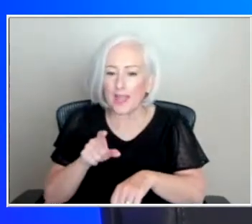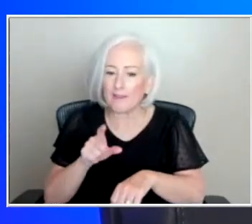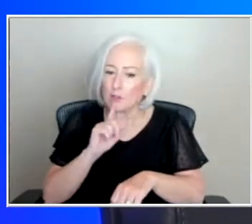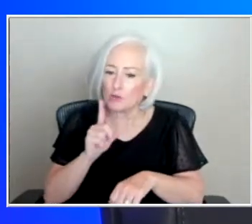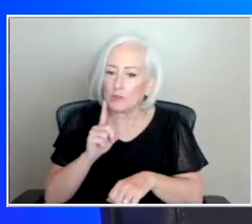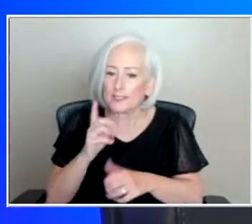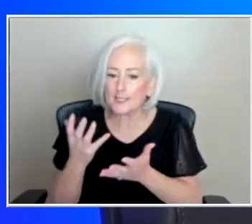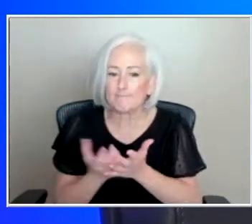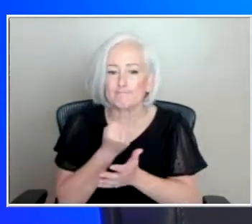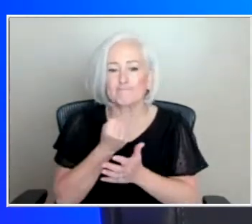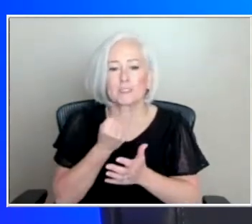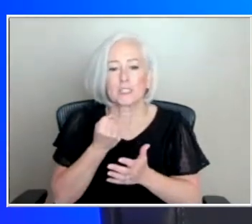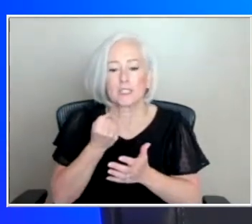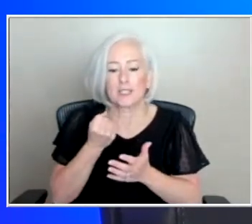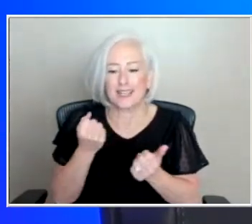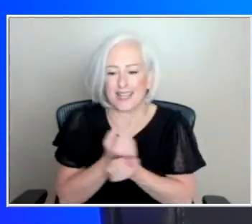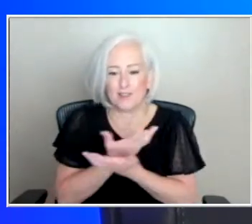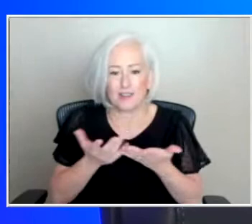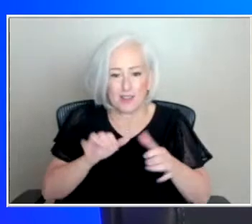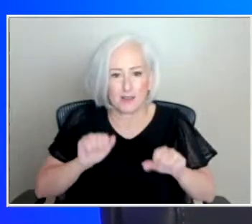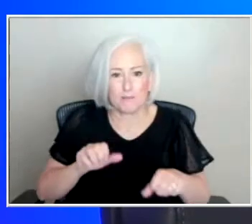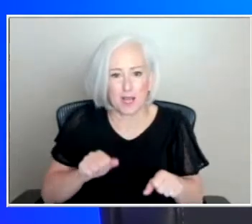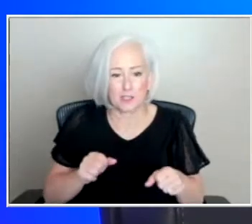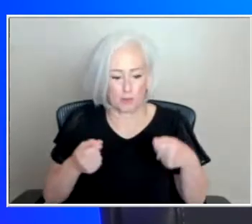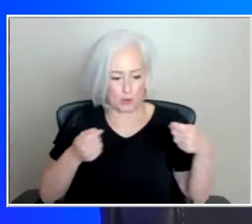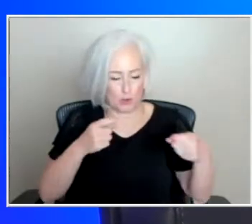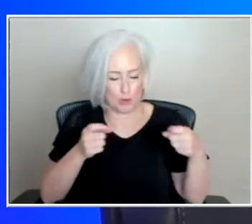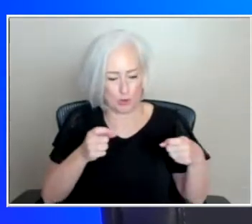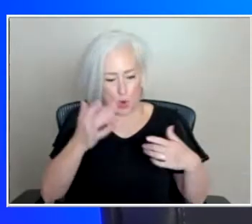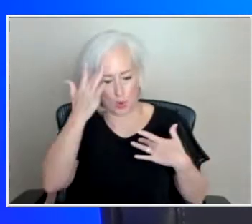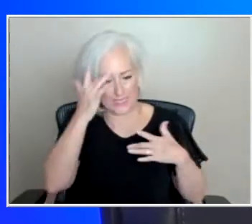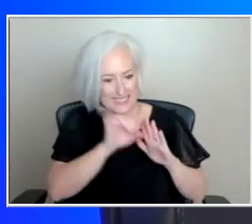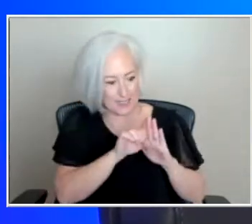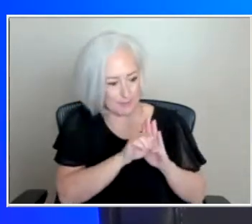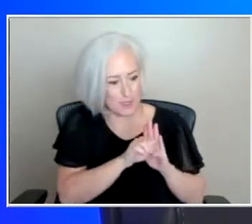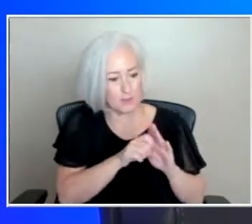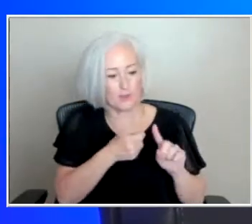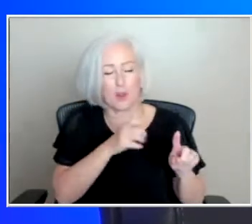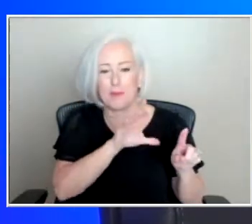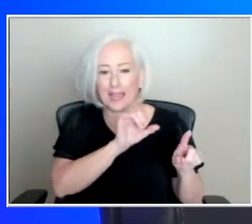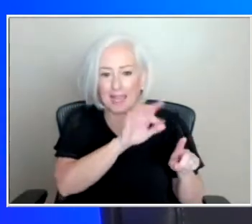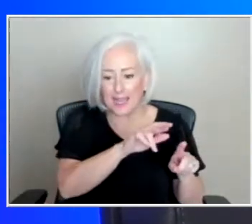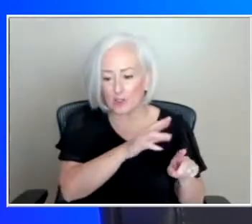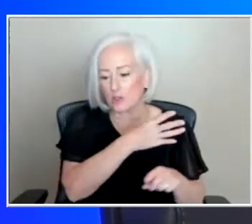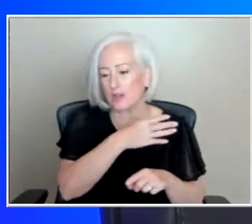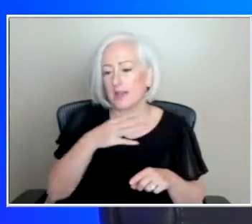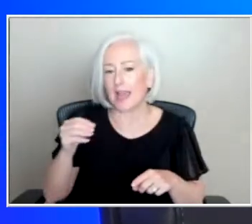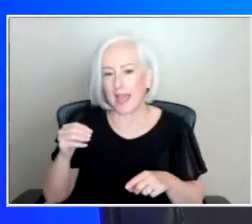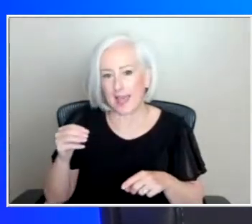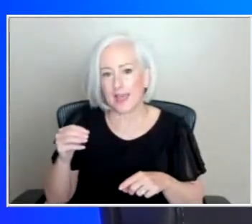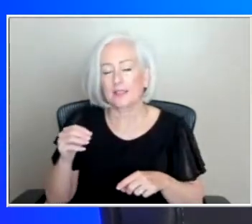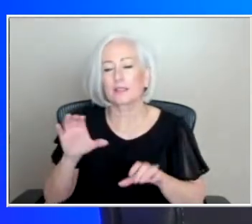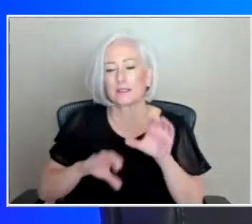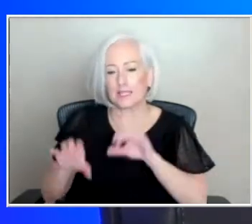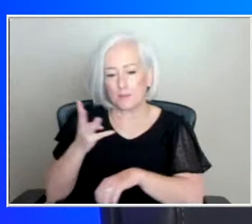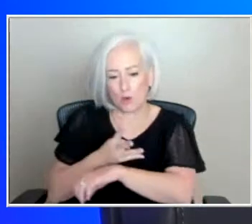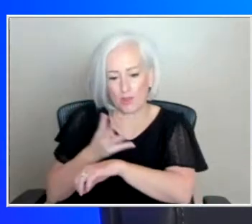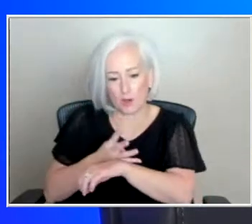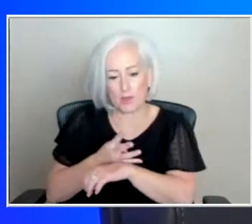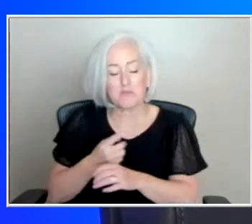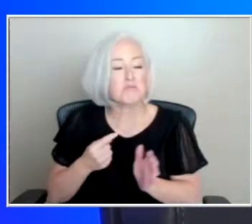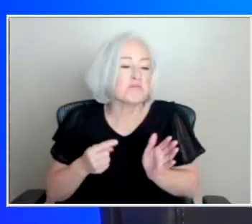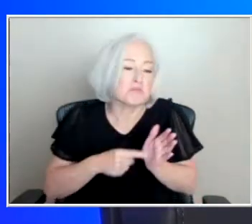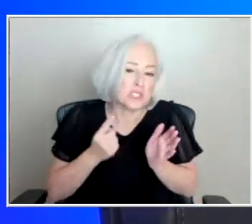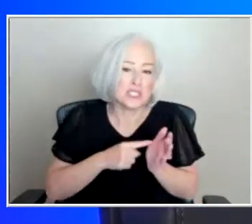symptoms from the cancer and symptoms from the chemotherapy. Although age can sometimes play a role, sometimes you